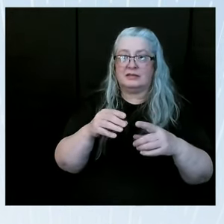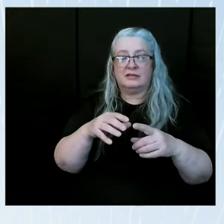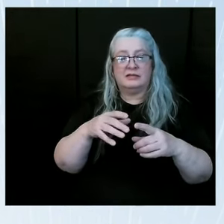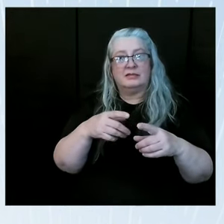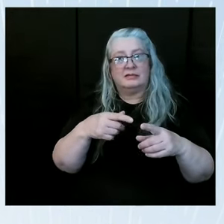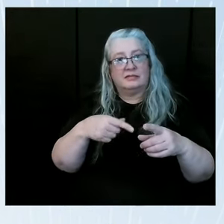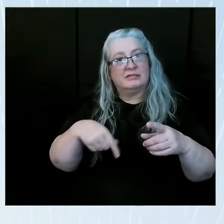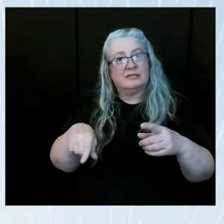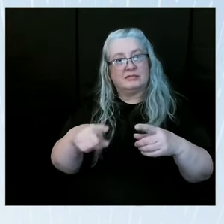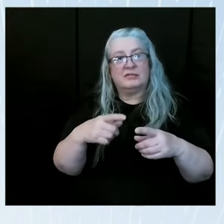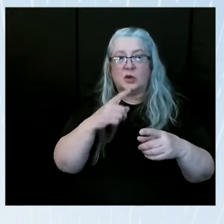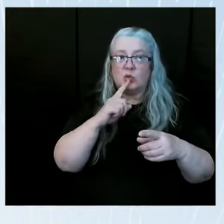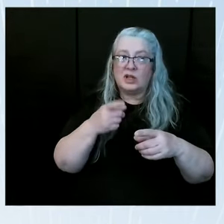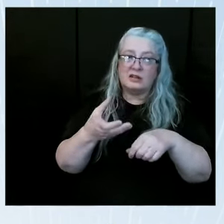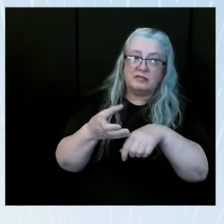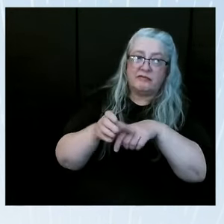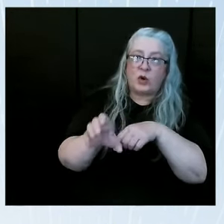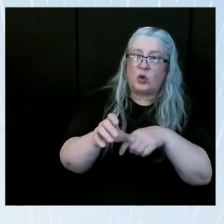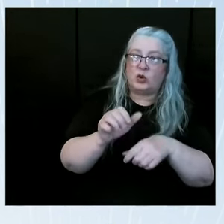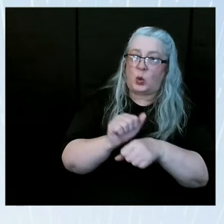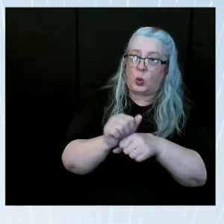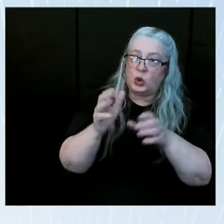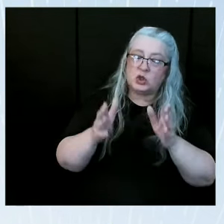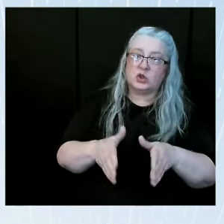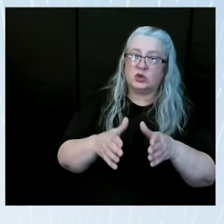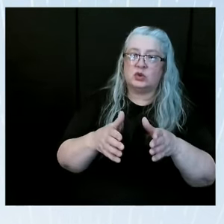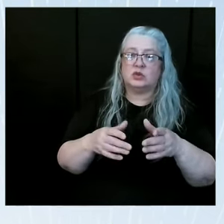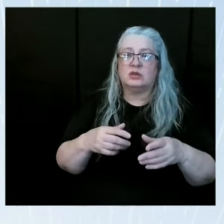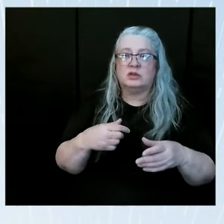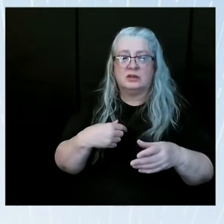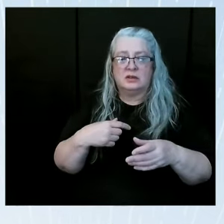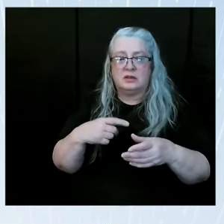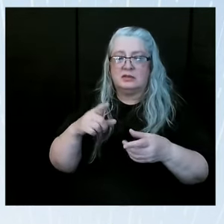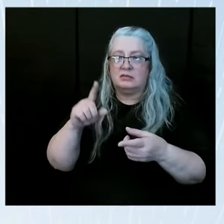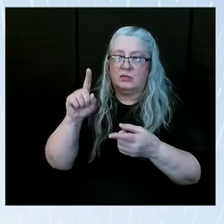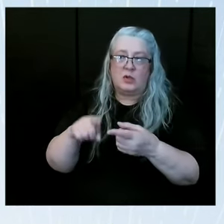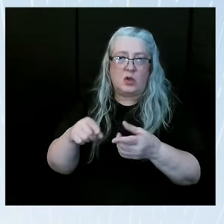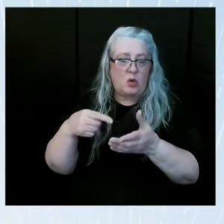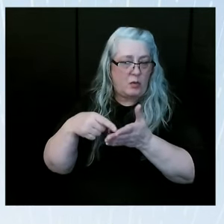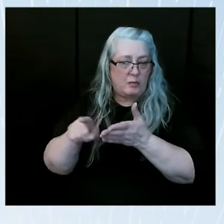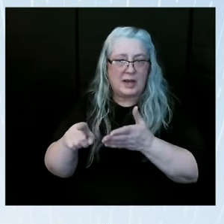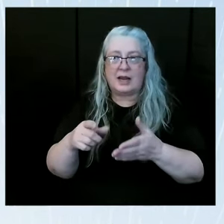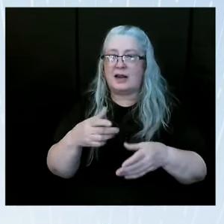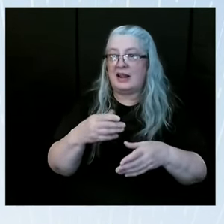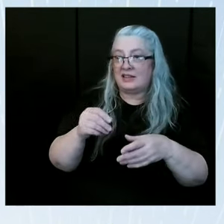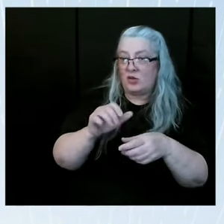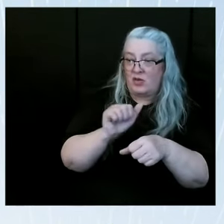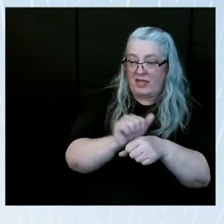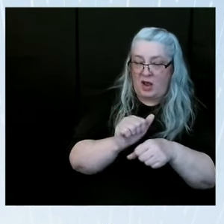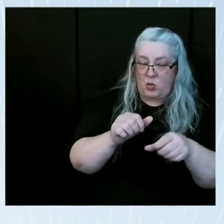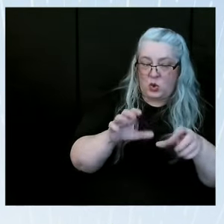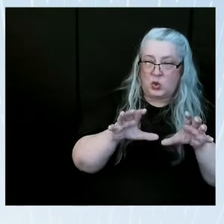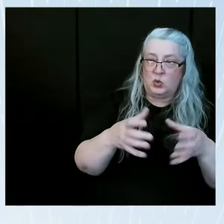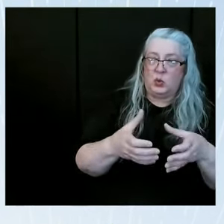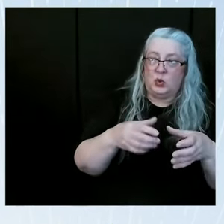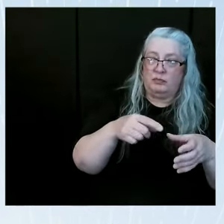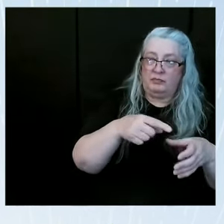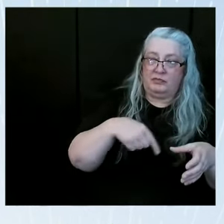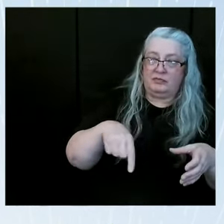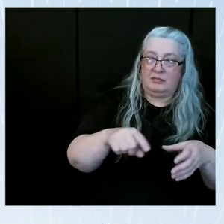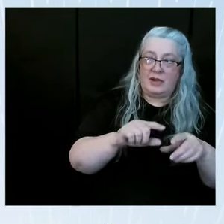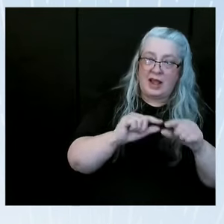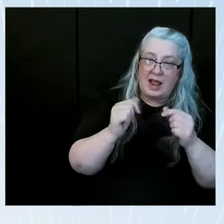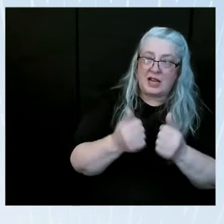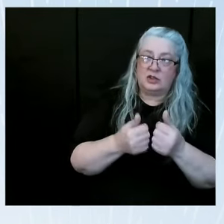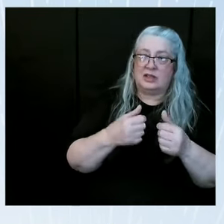agencies, industry, individuals with lived experience, and other subject matter experts. When it comes to the